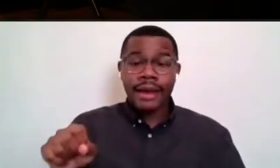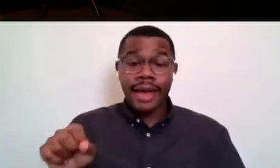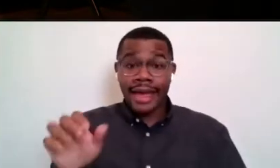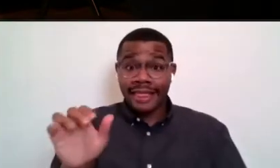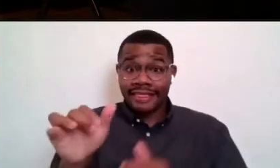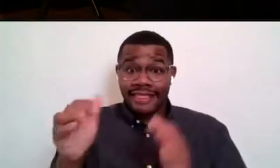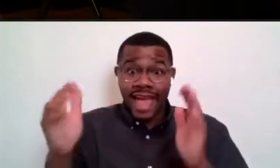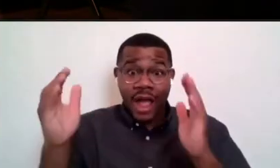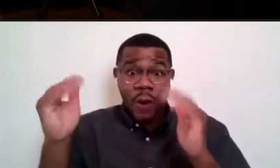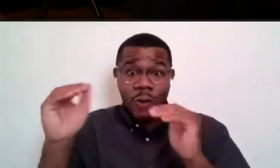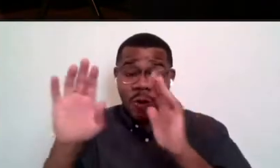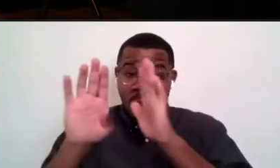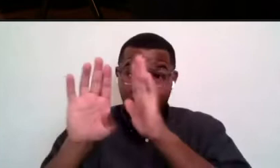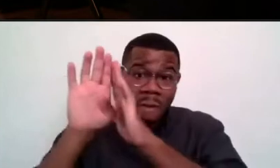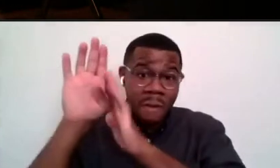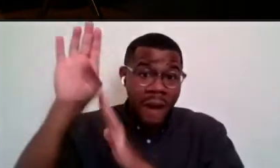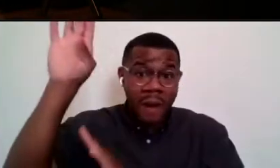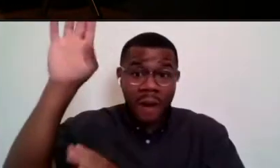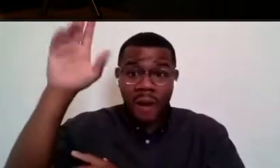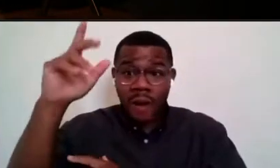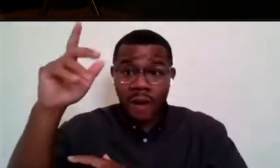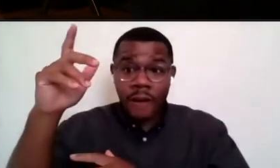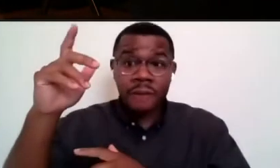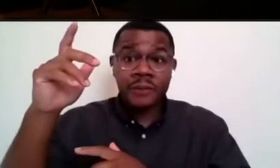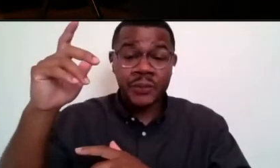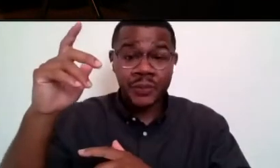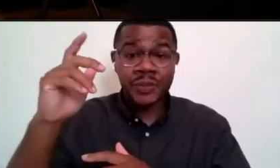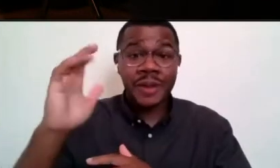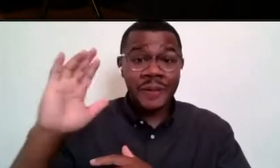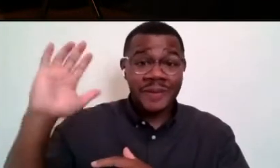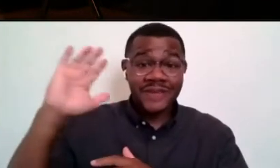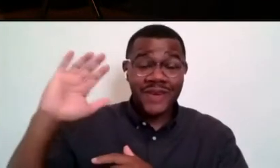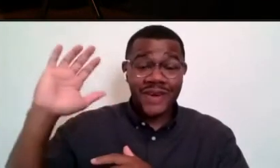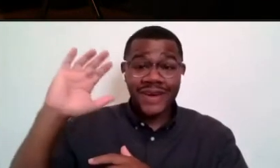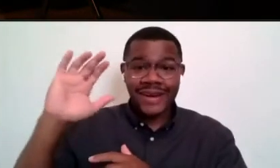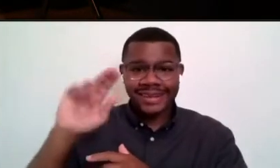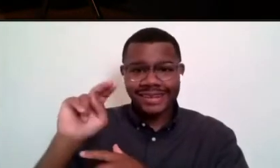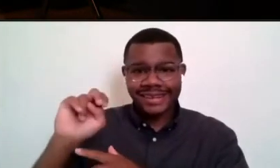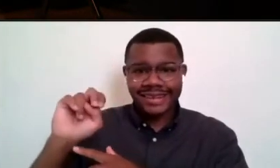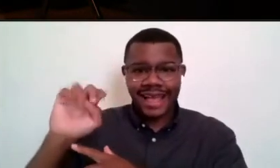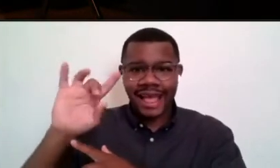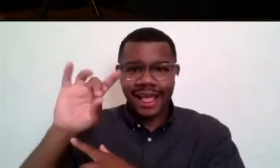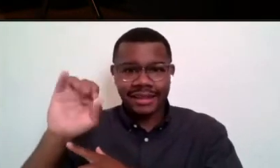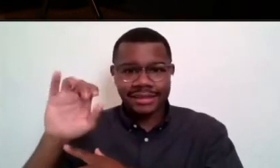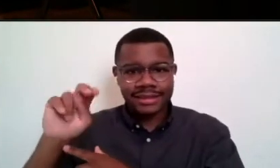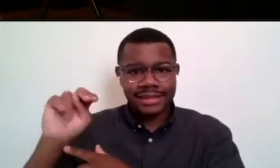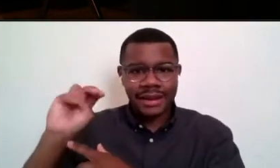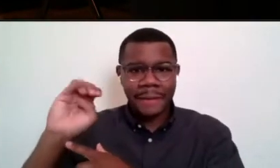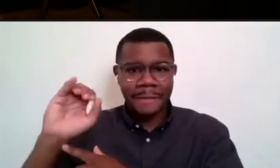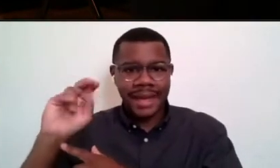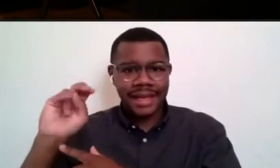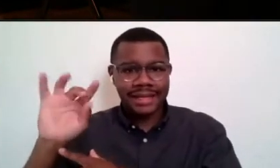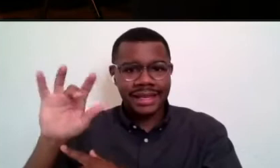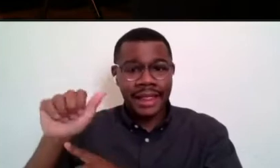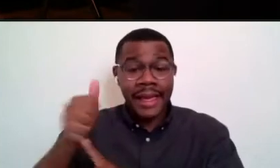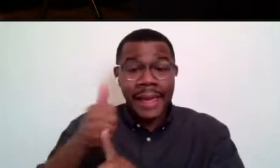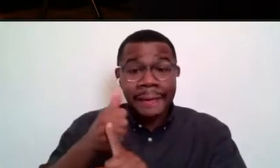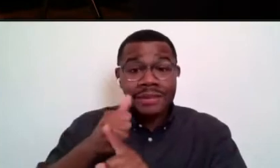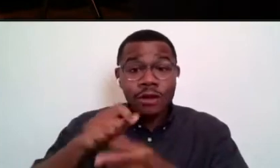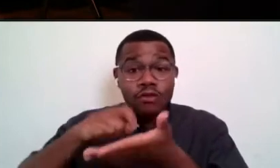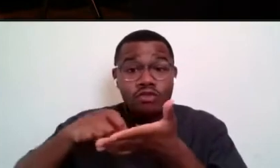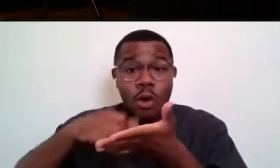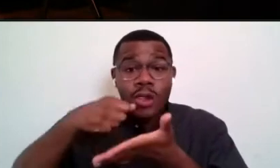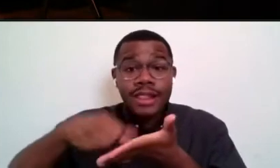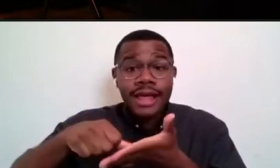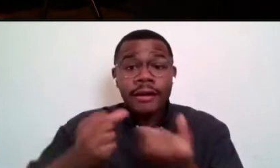Mandela in the early days, he'd have to write the same letter at least 5 times just to make sure the letter got out of the jail because he couldn't trust that people